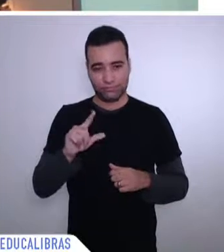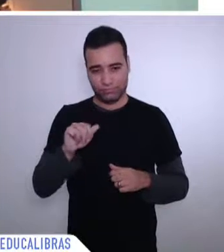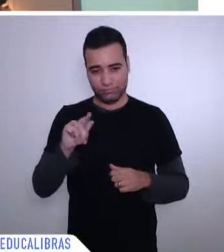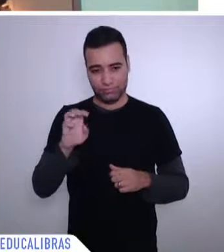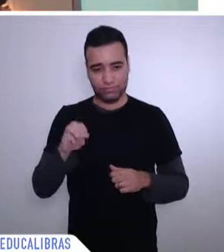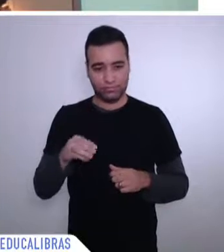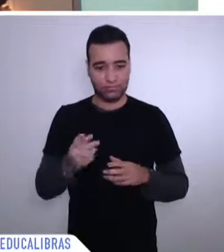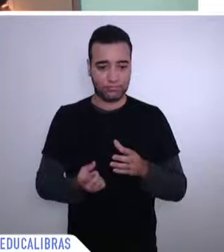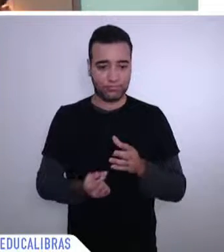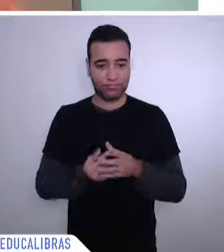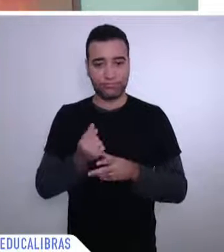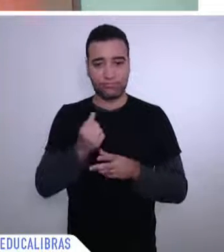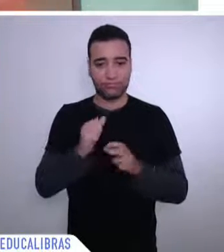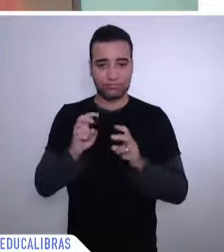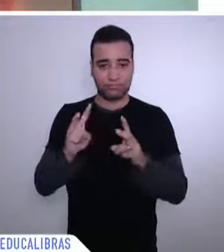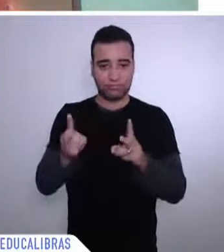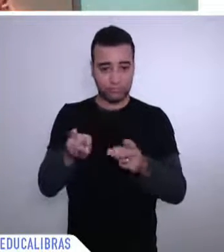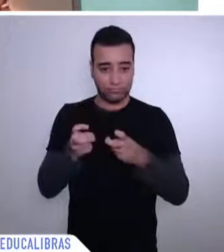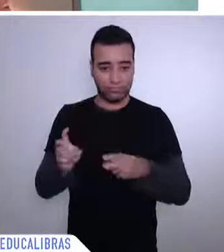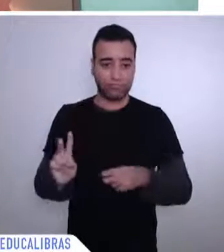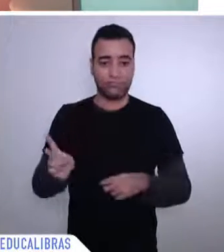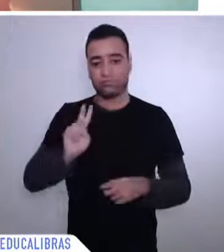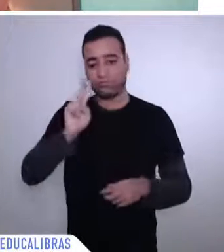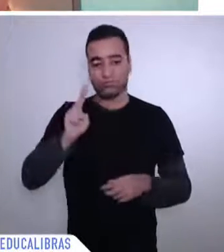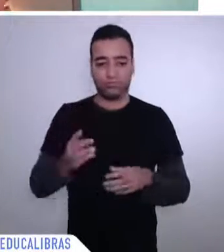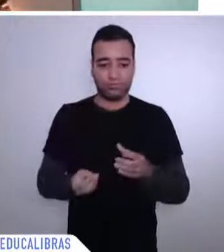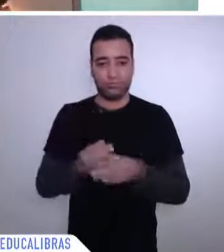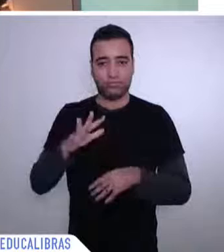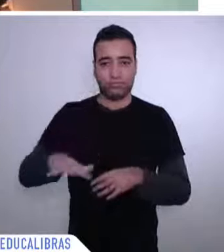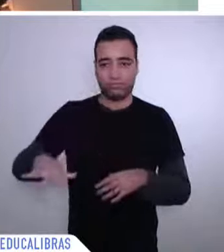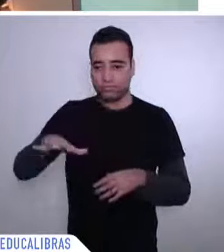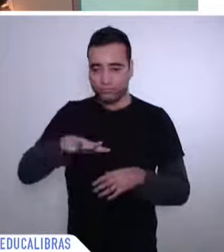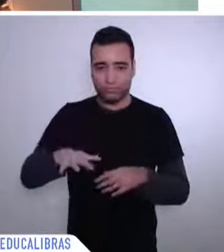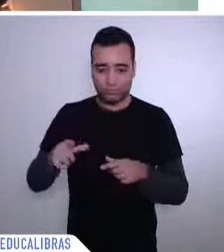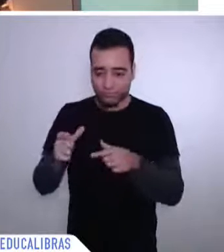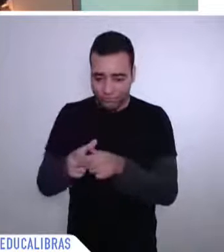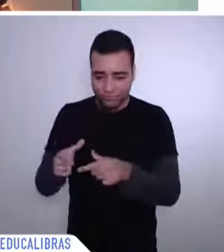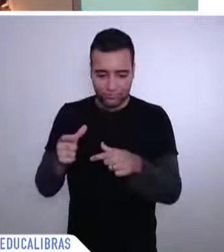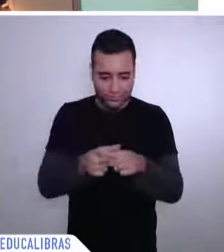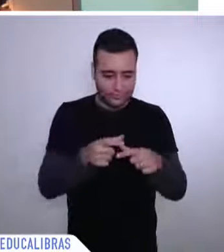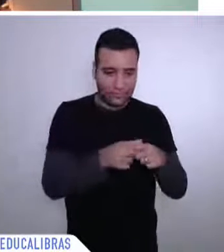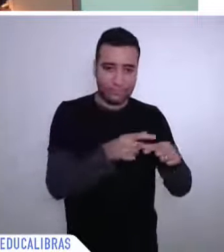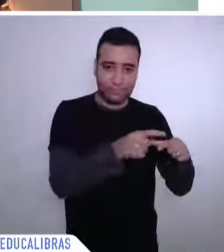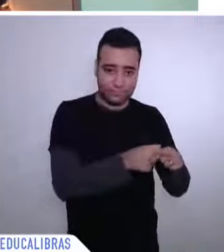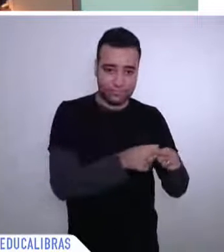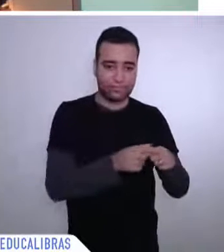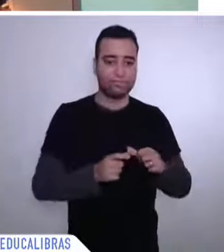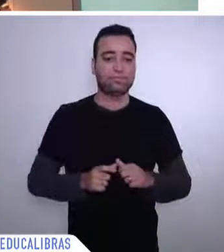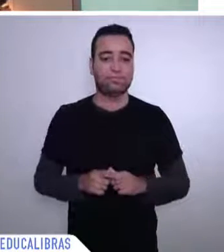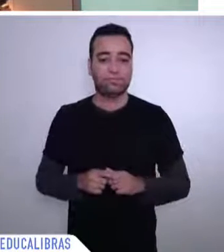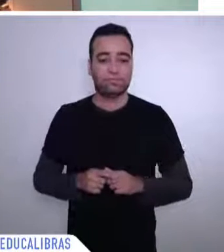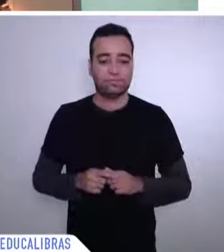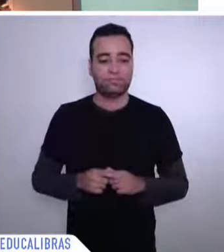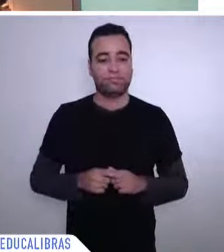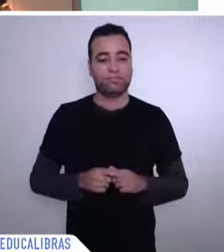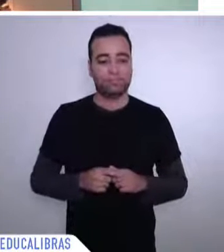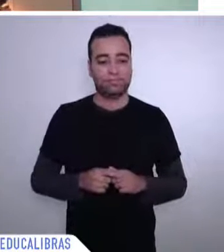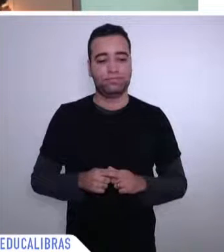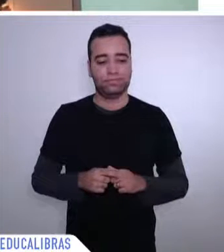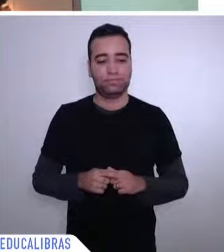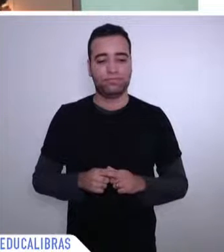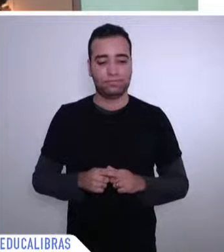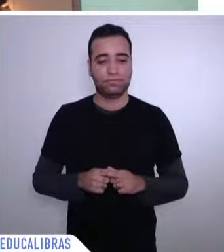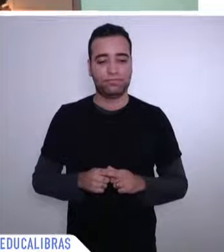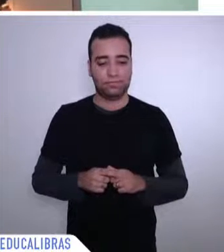this bricolage, the capitalism captures the values that are produced in a very small scale.